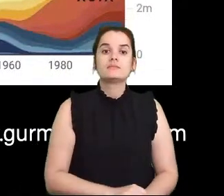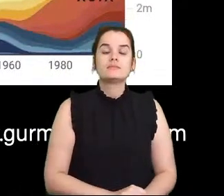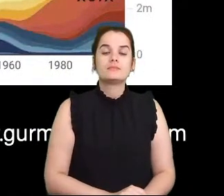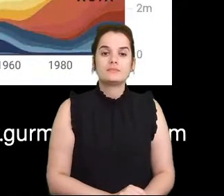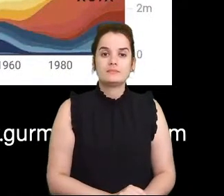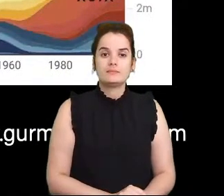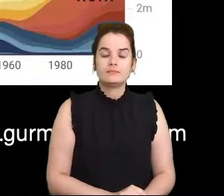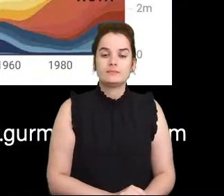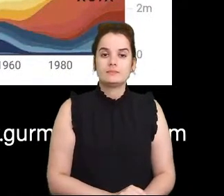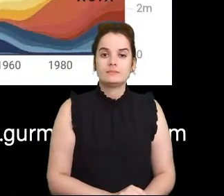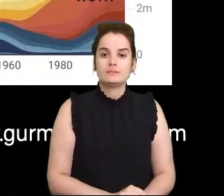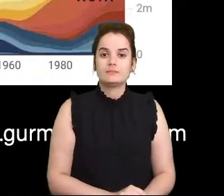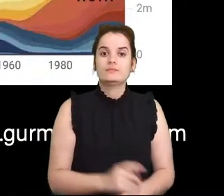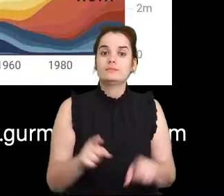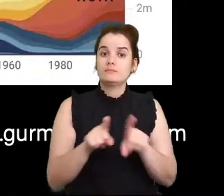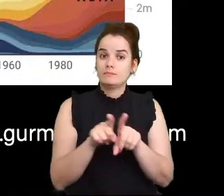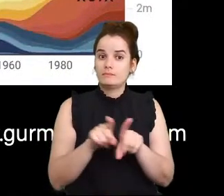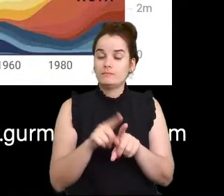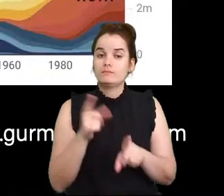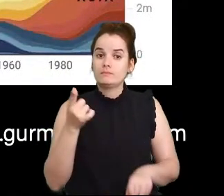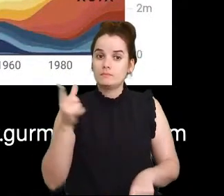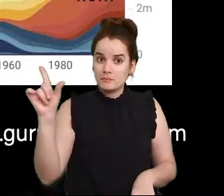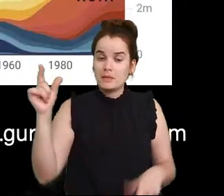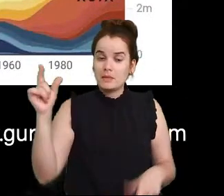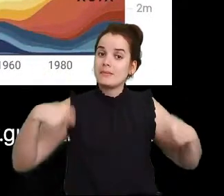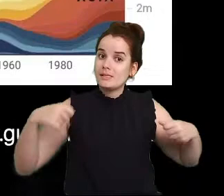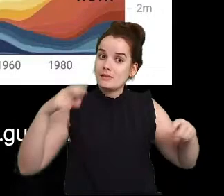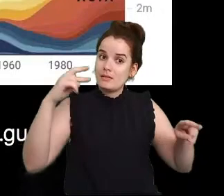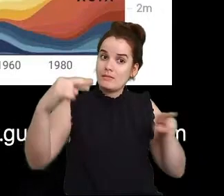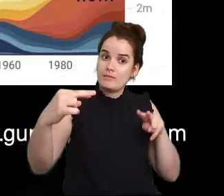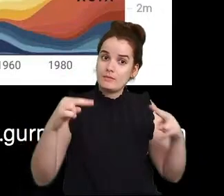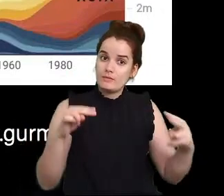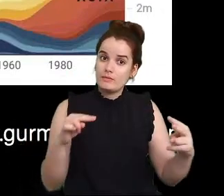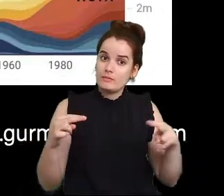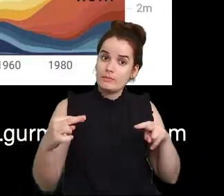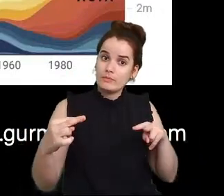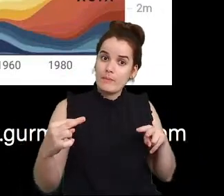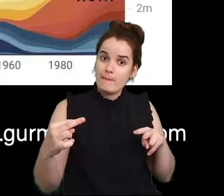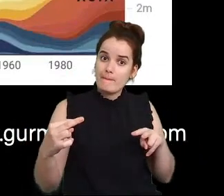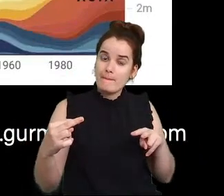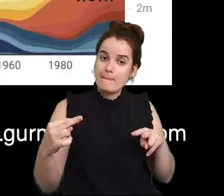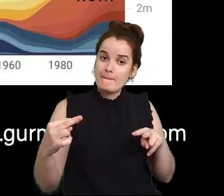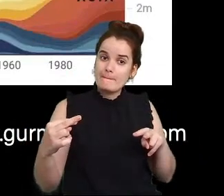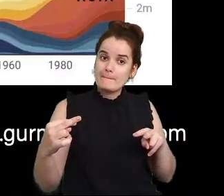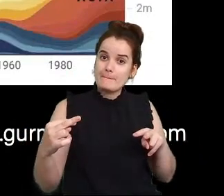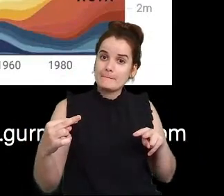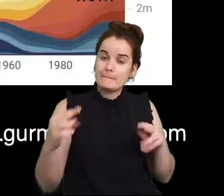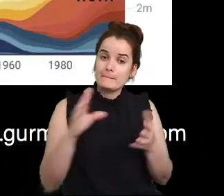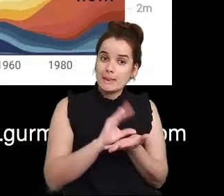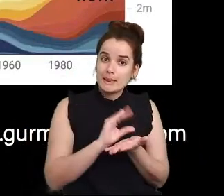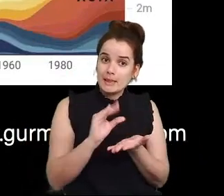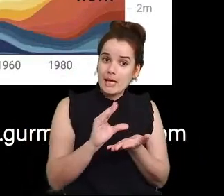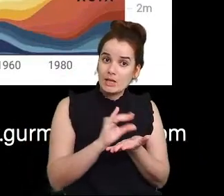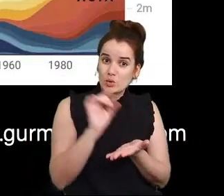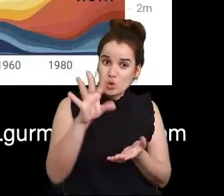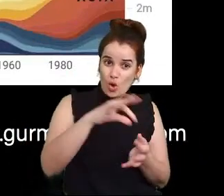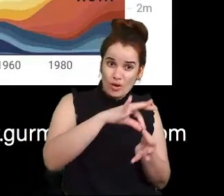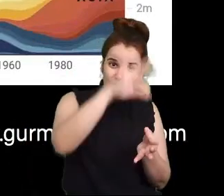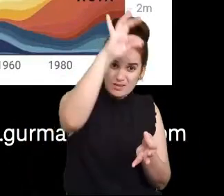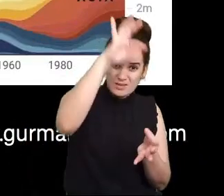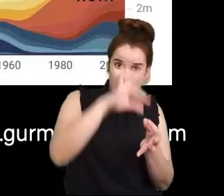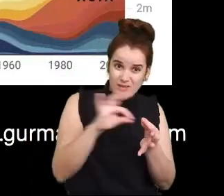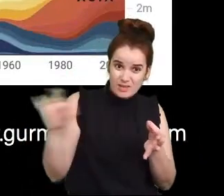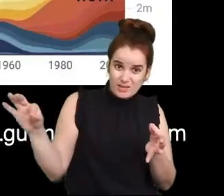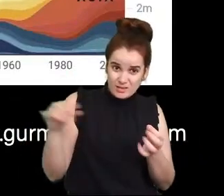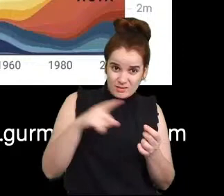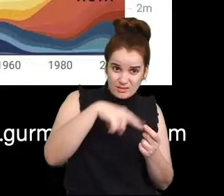visualizations that are not your run-of-the-mill bar graph or line graph. They are different and they